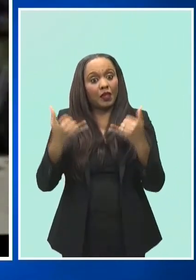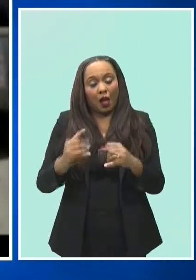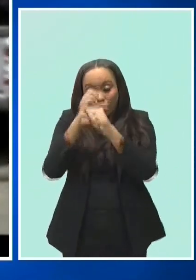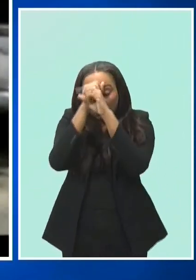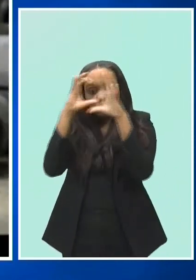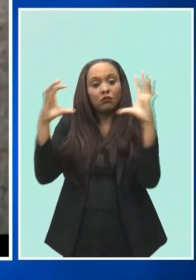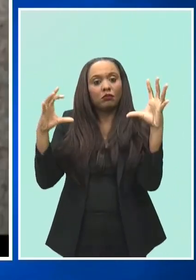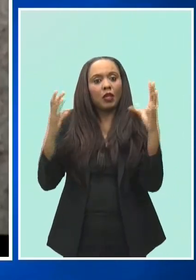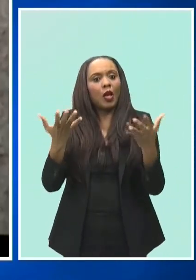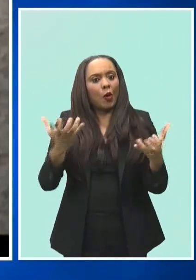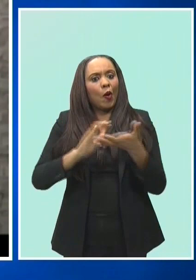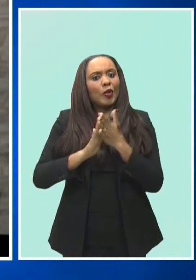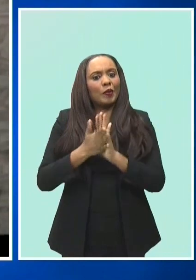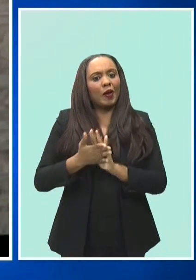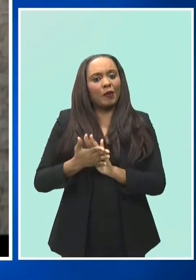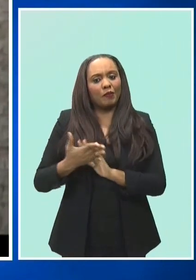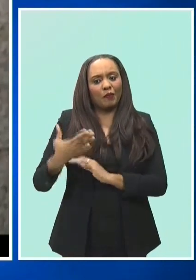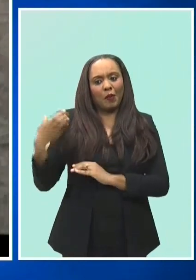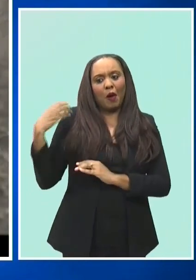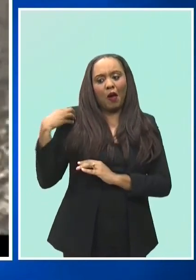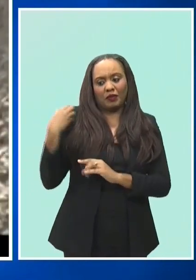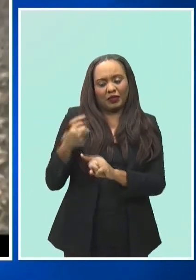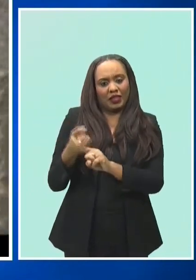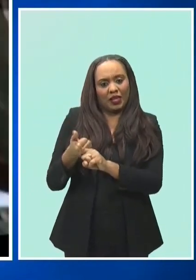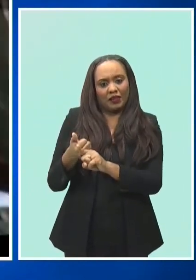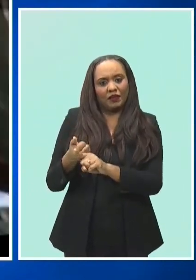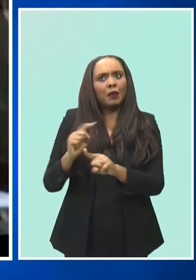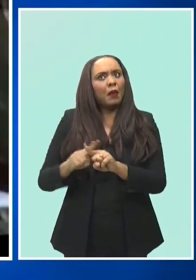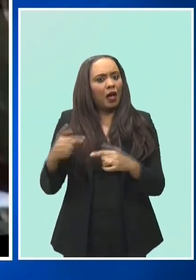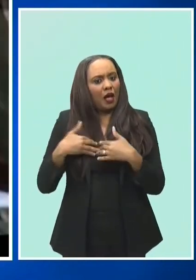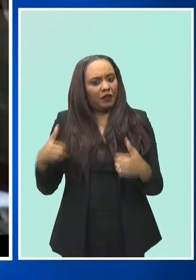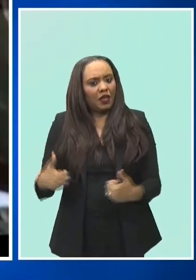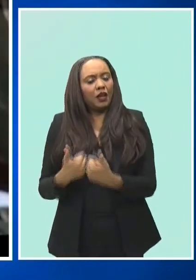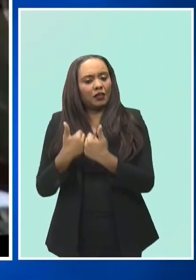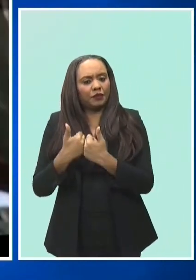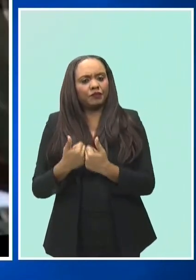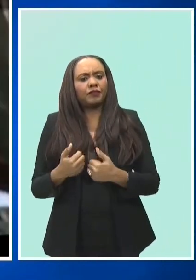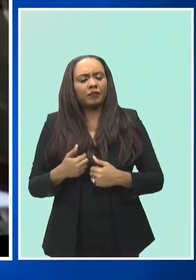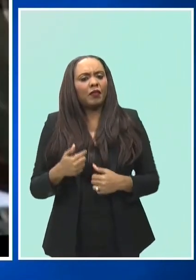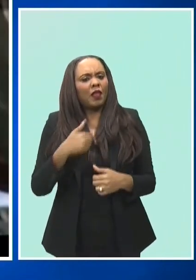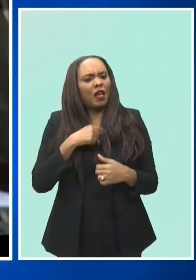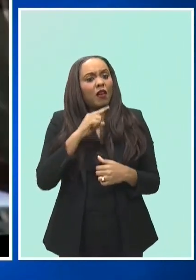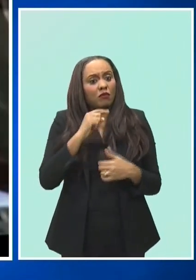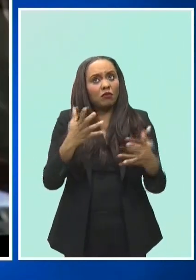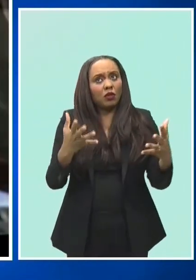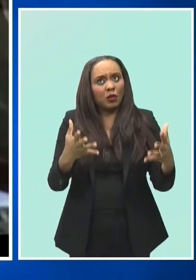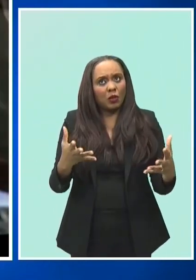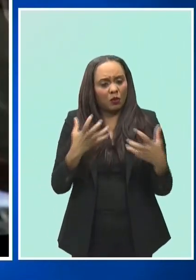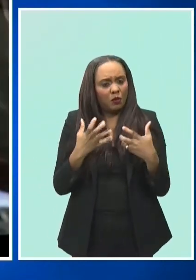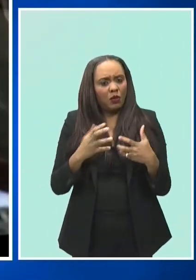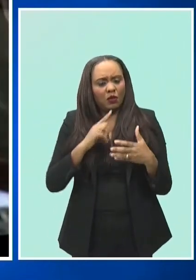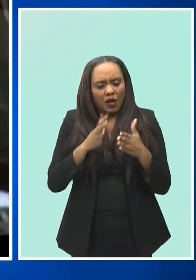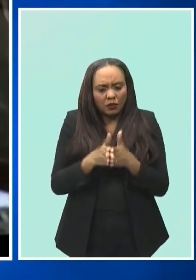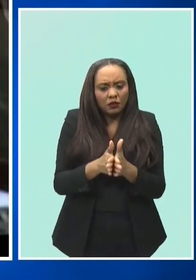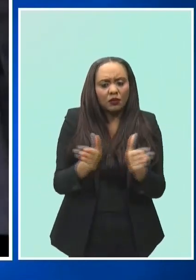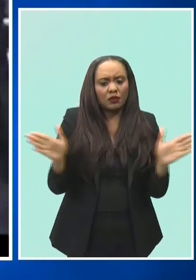his own boss. However, he's facing a challenge. Really expand the business as all I want it, but I love to get my driver's license.